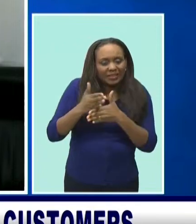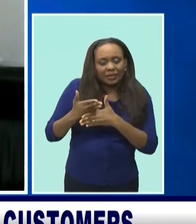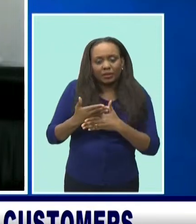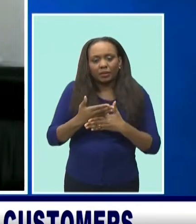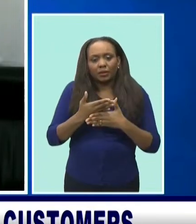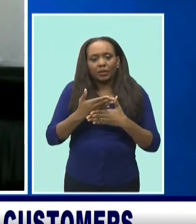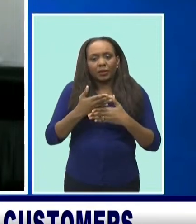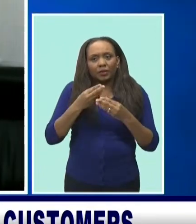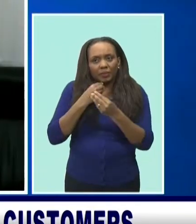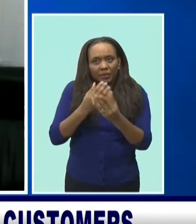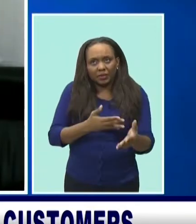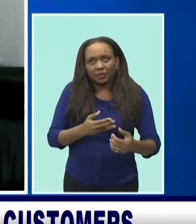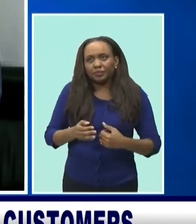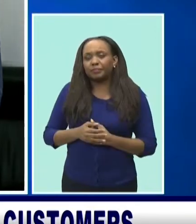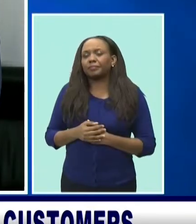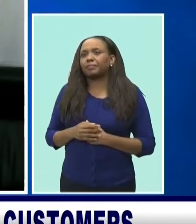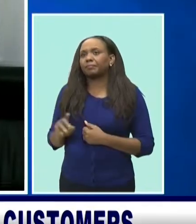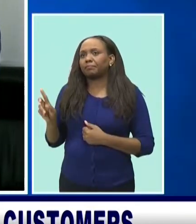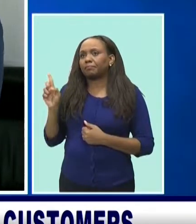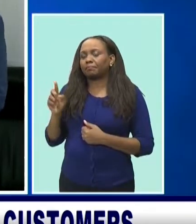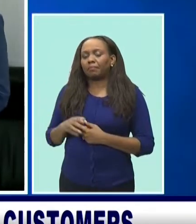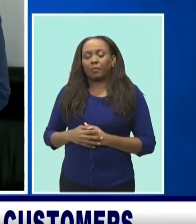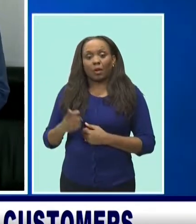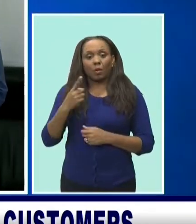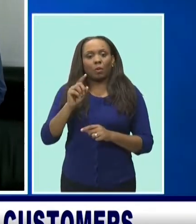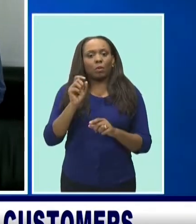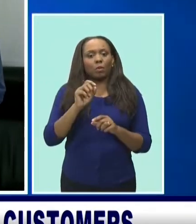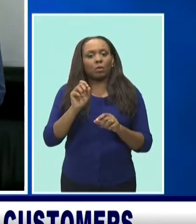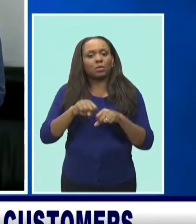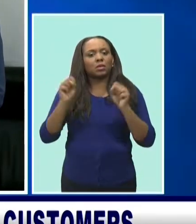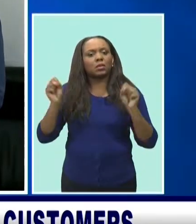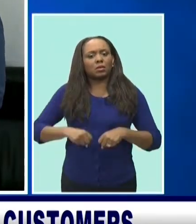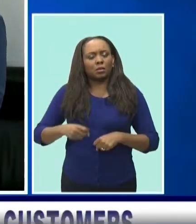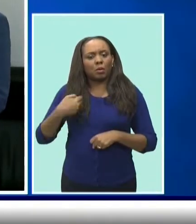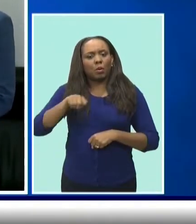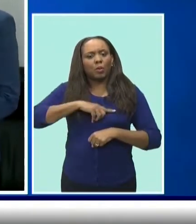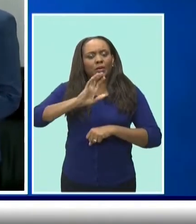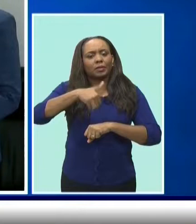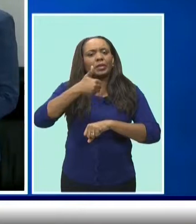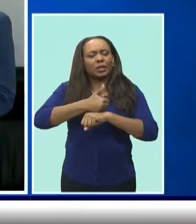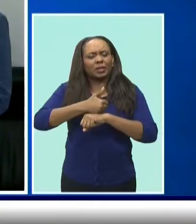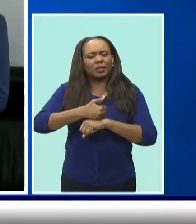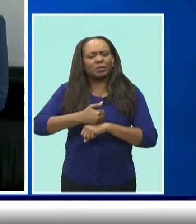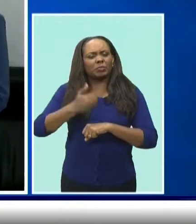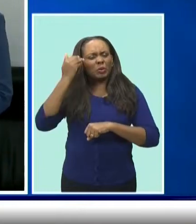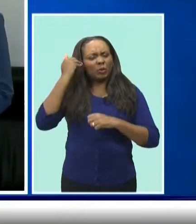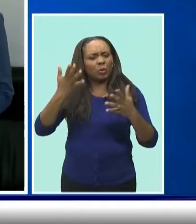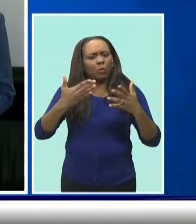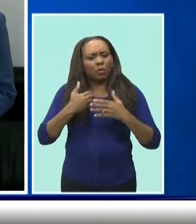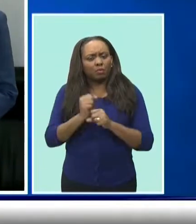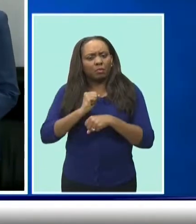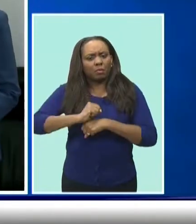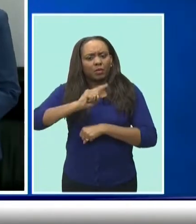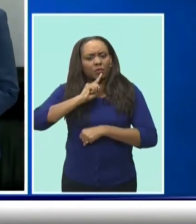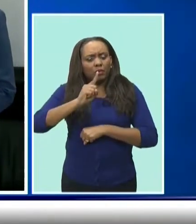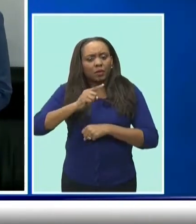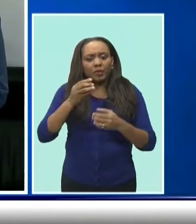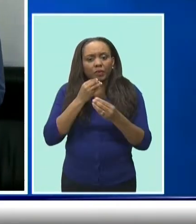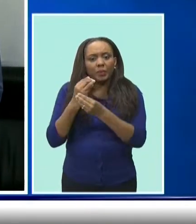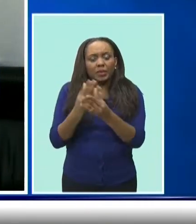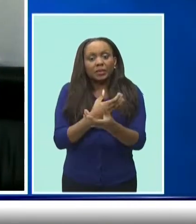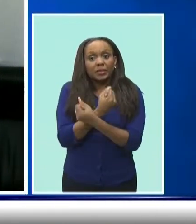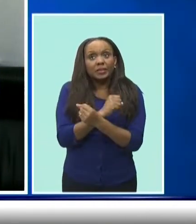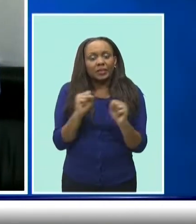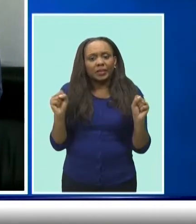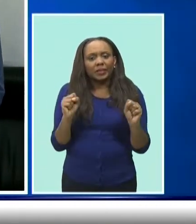have in place? I mean, obviously in the digital age, keeping information safe and stored electronically is